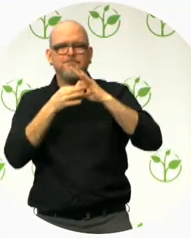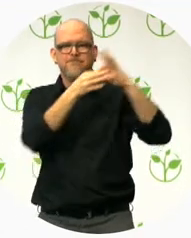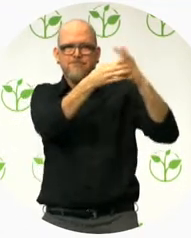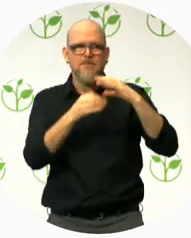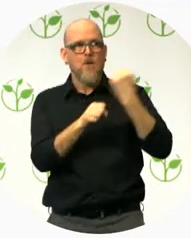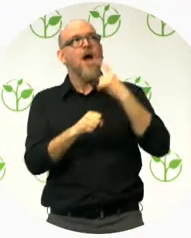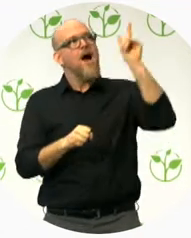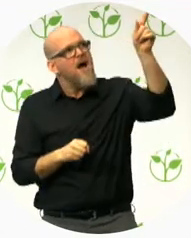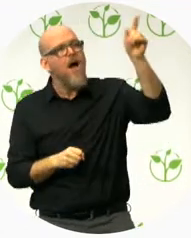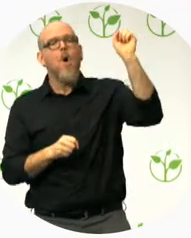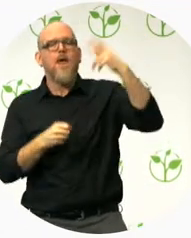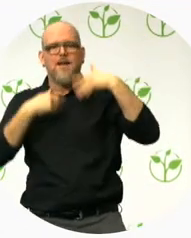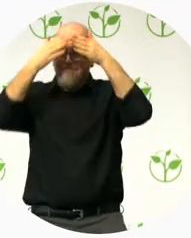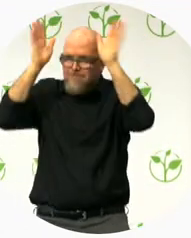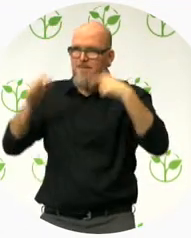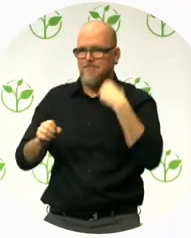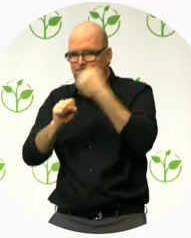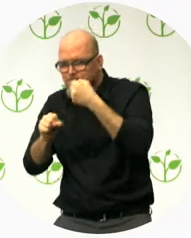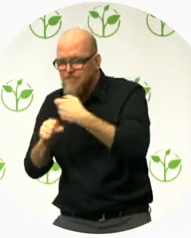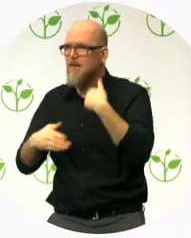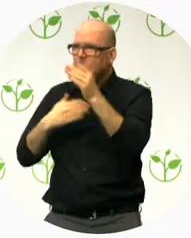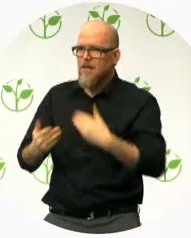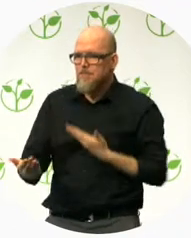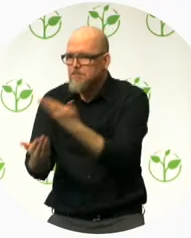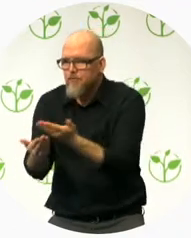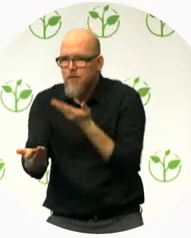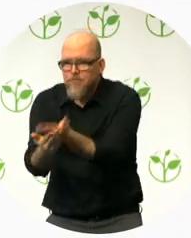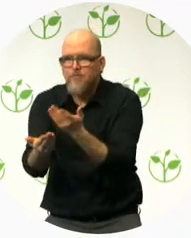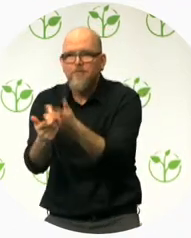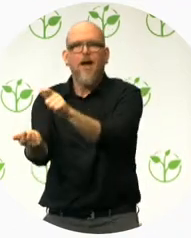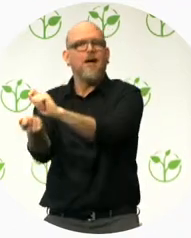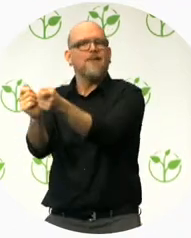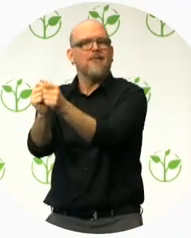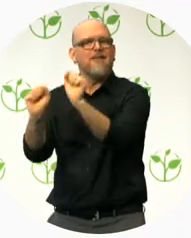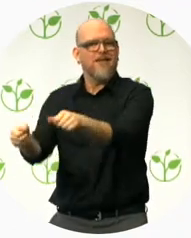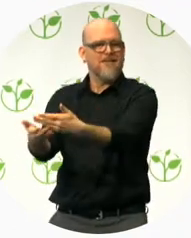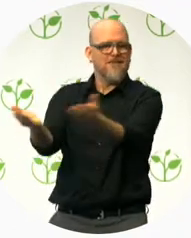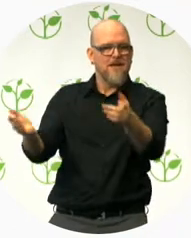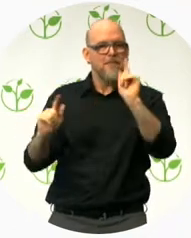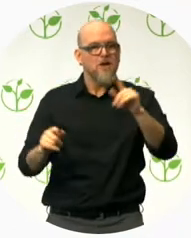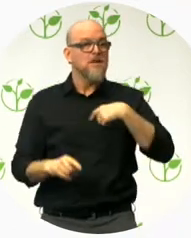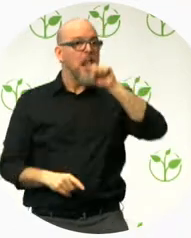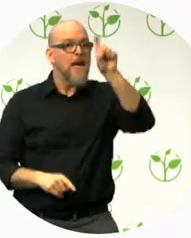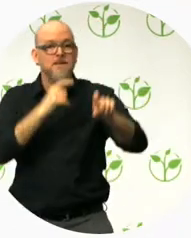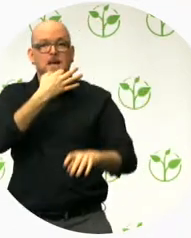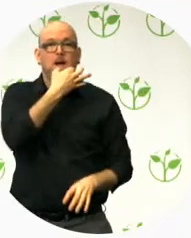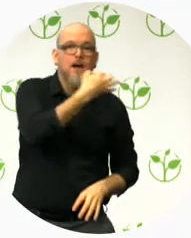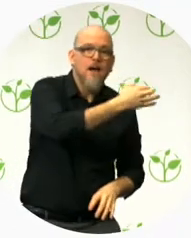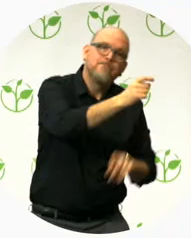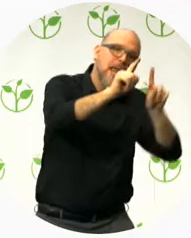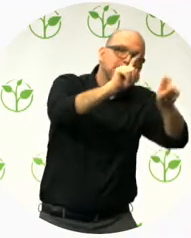So I have a question for all you experts. Why we have this huge